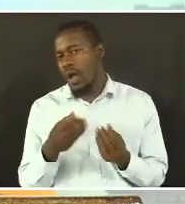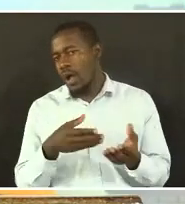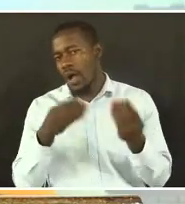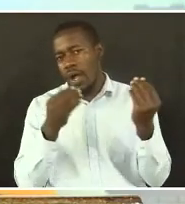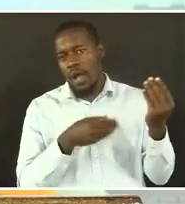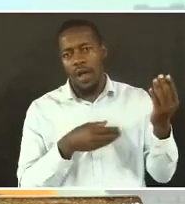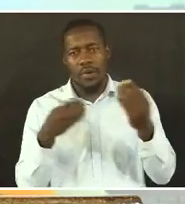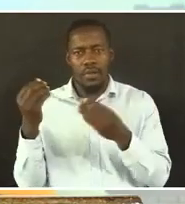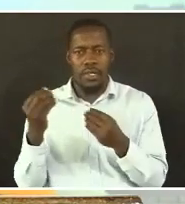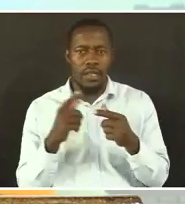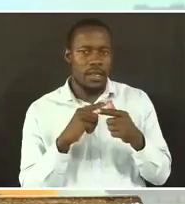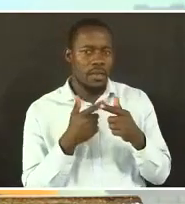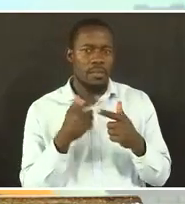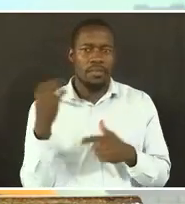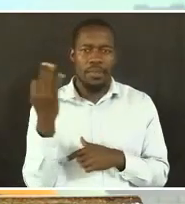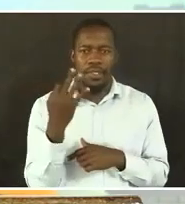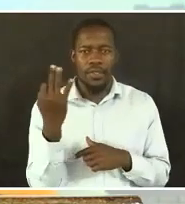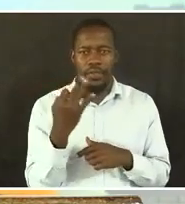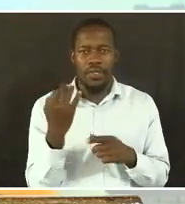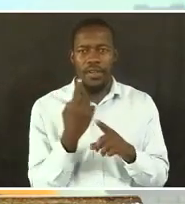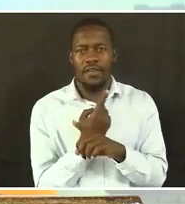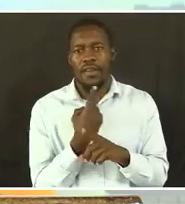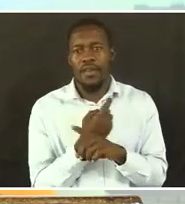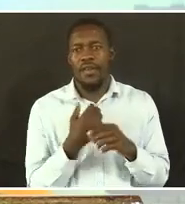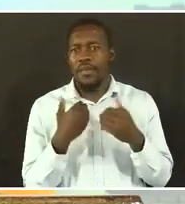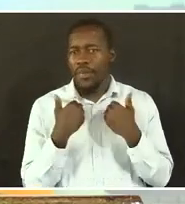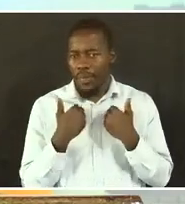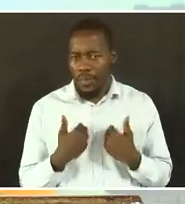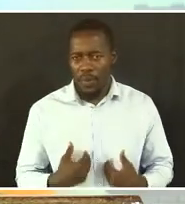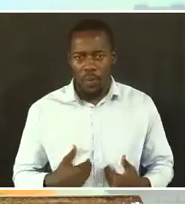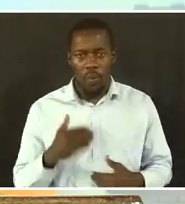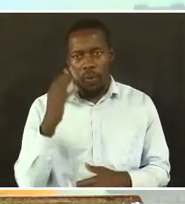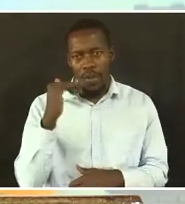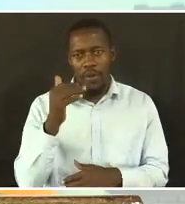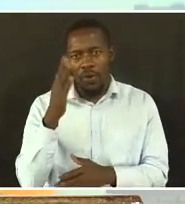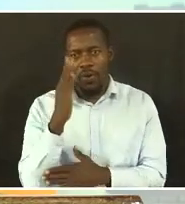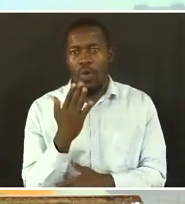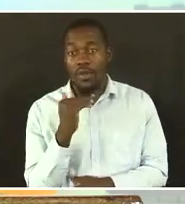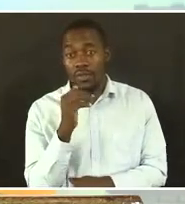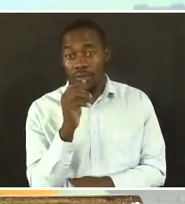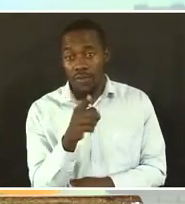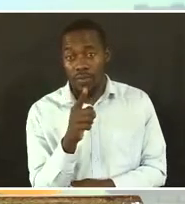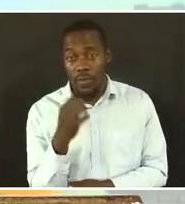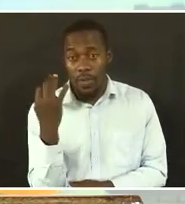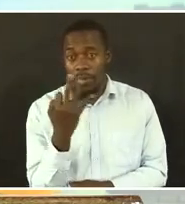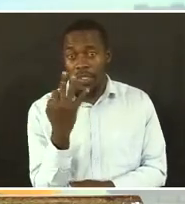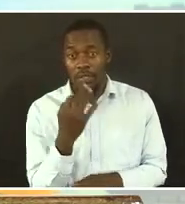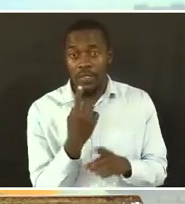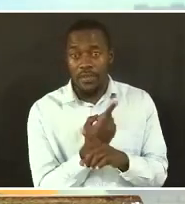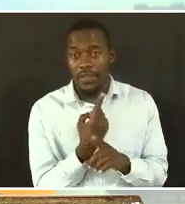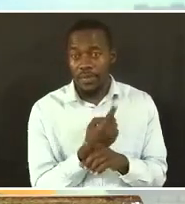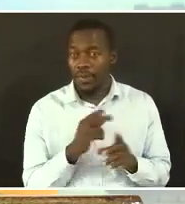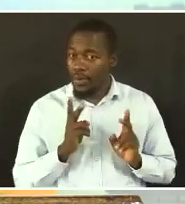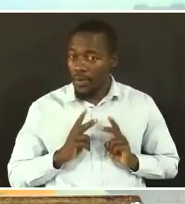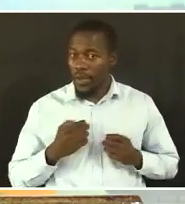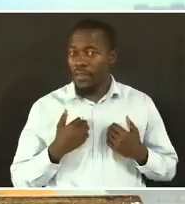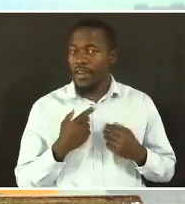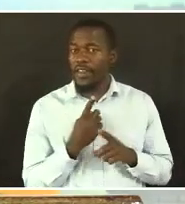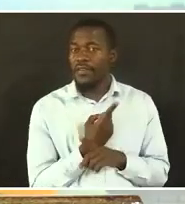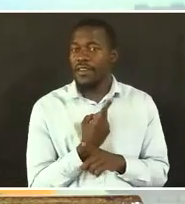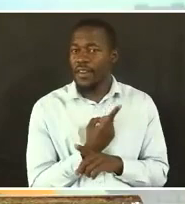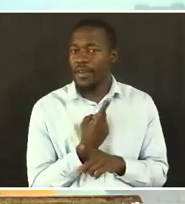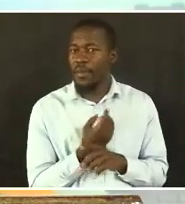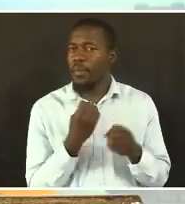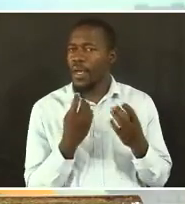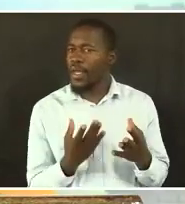understand that God wants us to go and minister to souls out there. There are souls that are dying without Jesus.